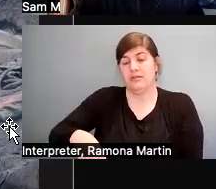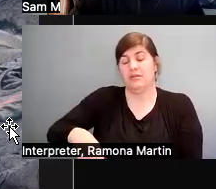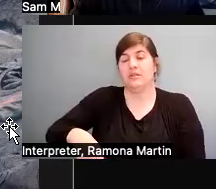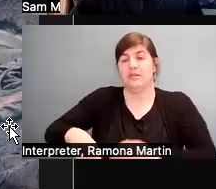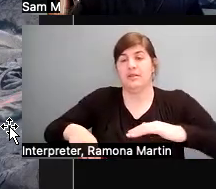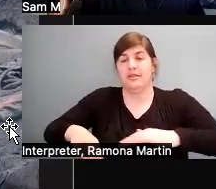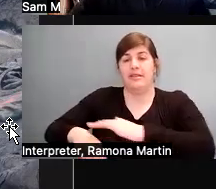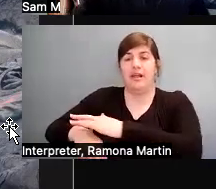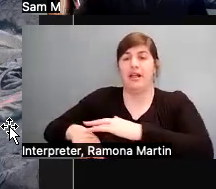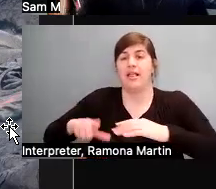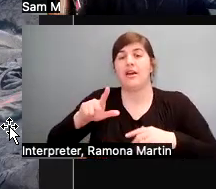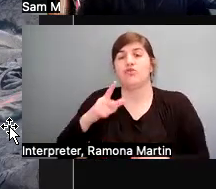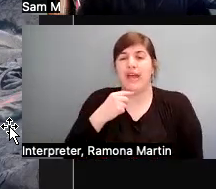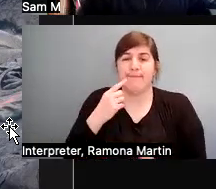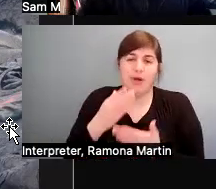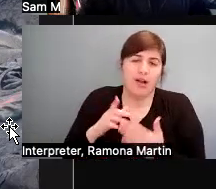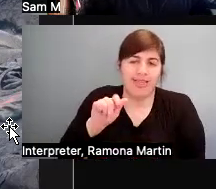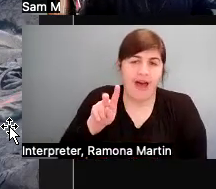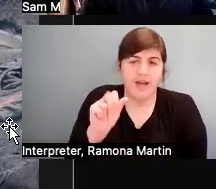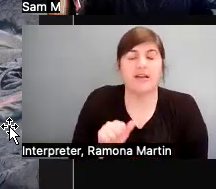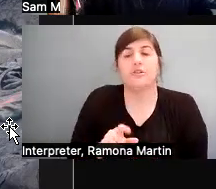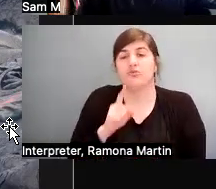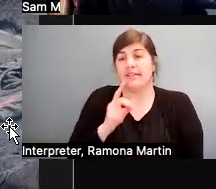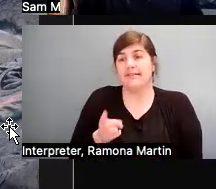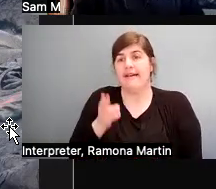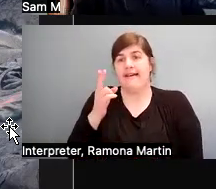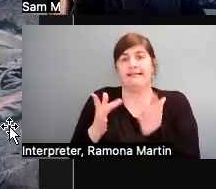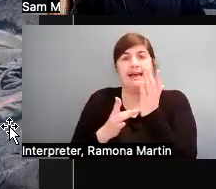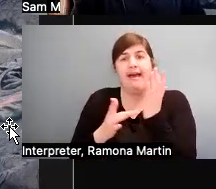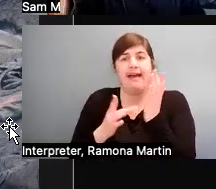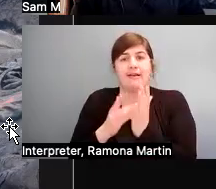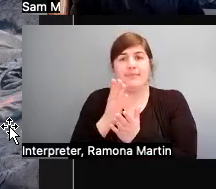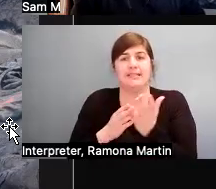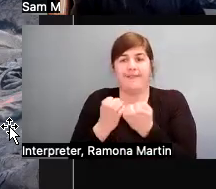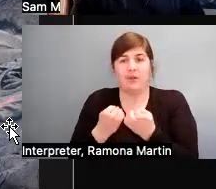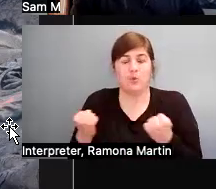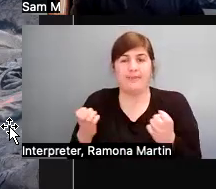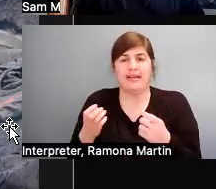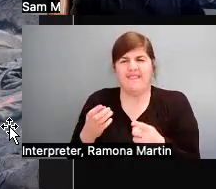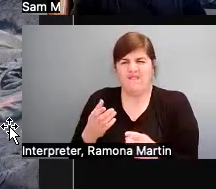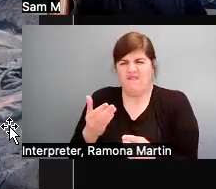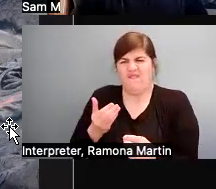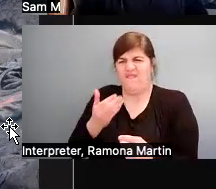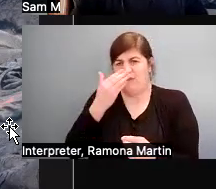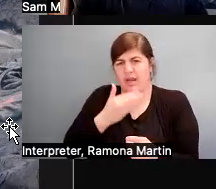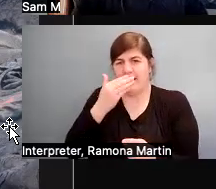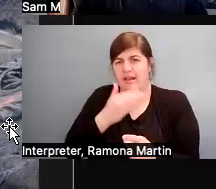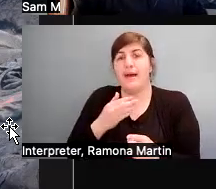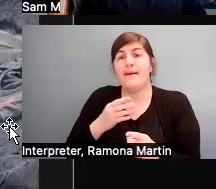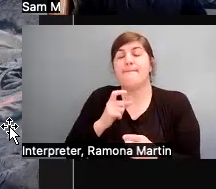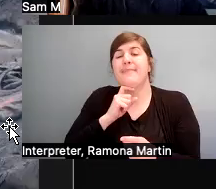part of the lava. Uh-huh. And there's a really high-tech piece of equipment just in front of the scientist, and that is a metal